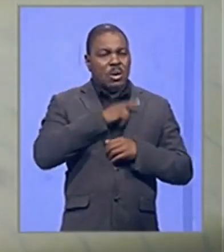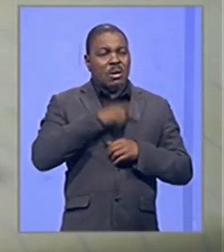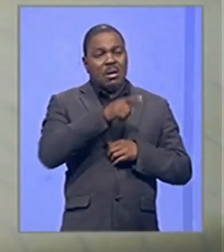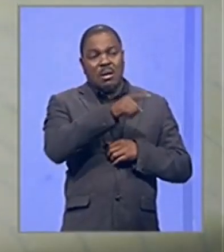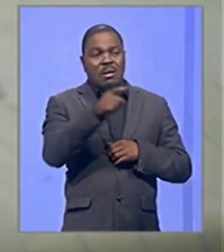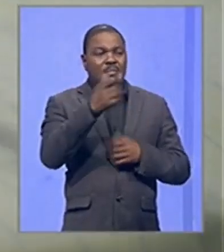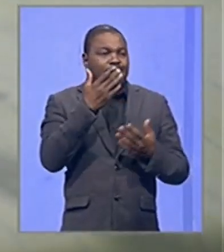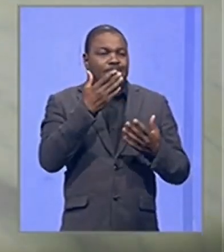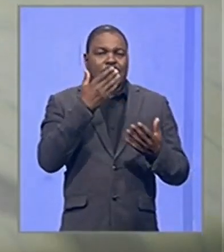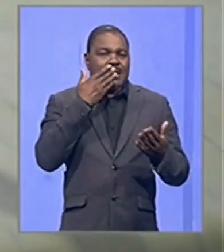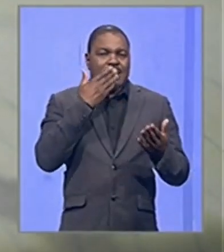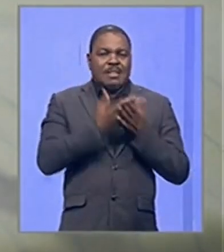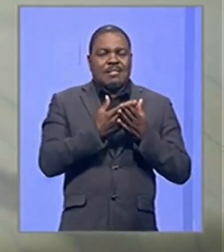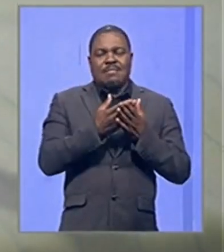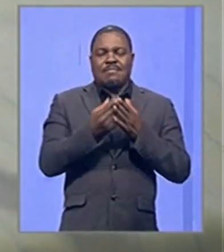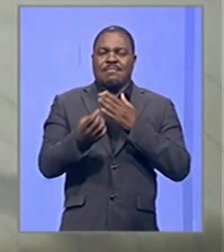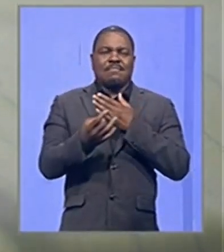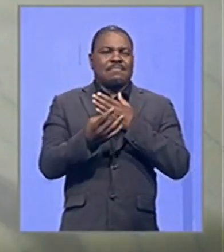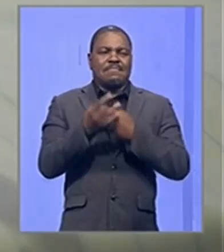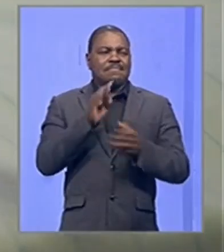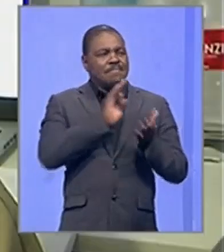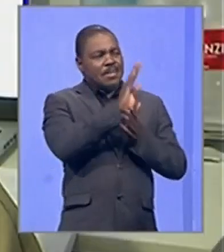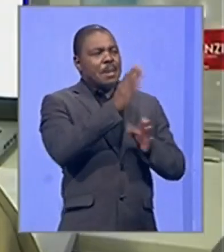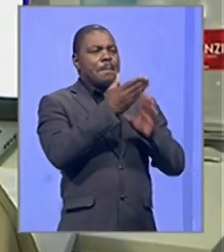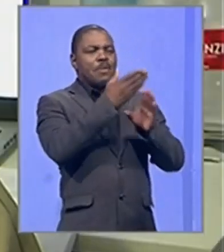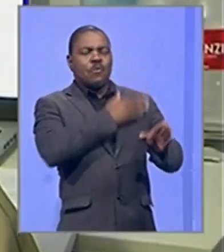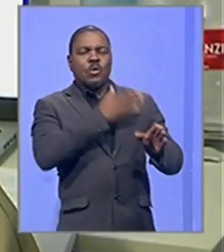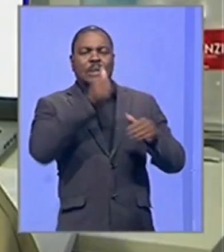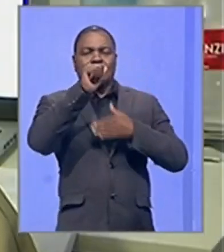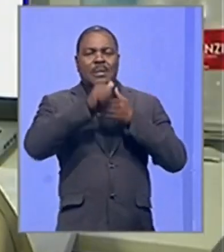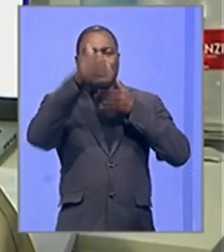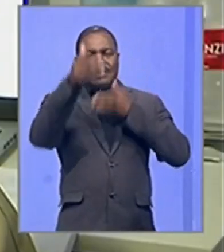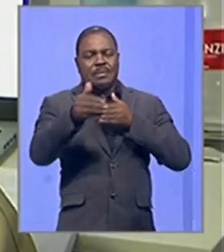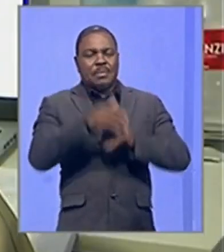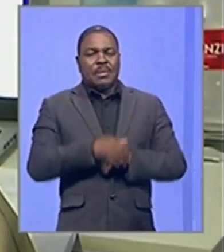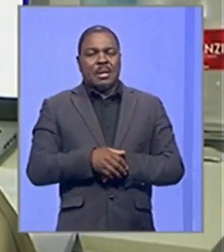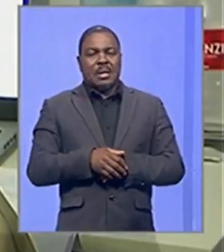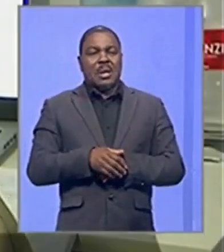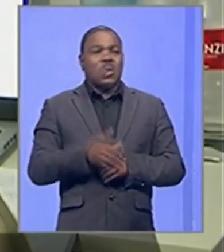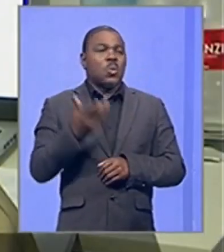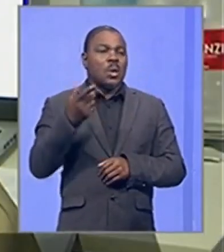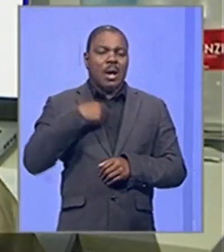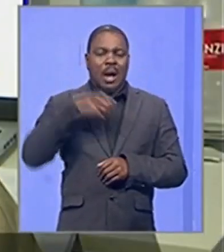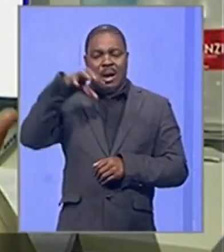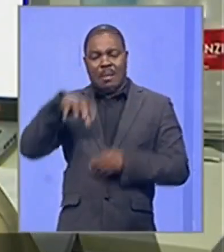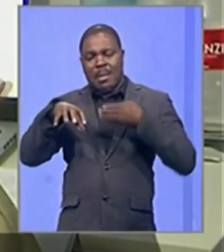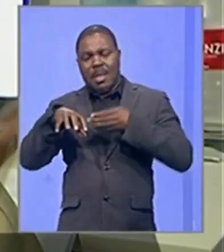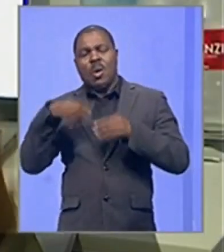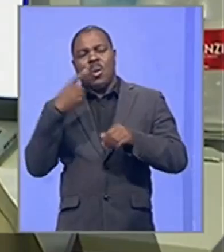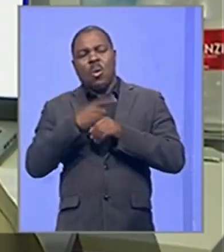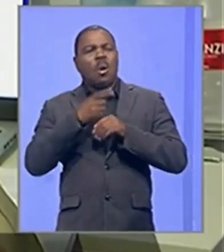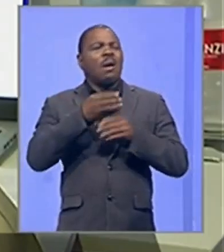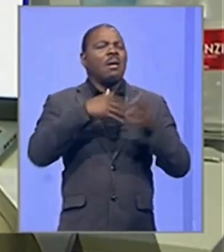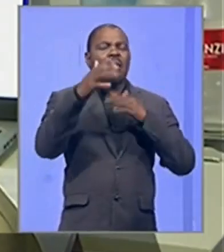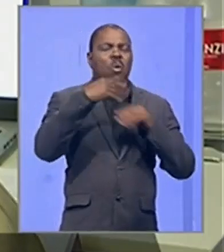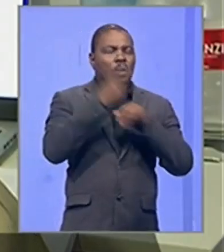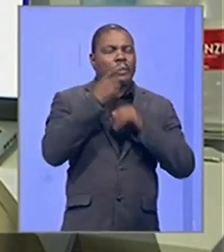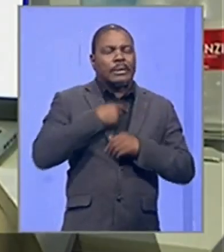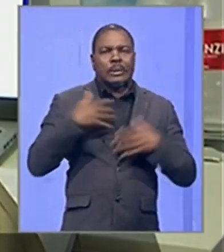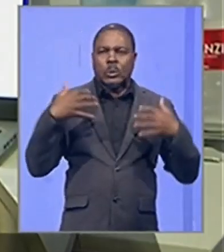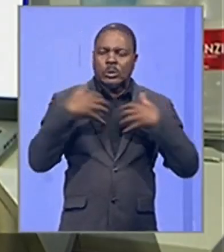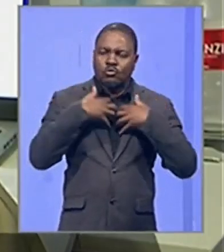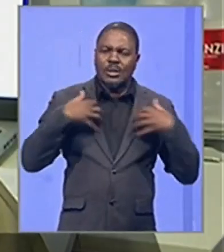ga ge karolo ya mathomo ya setla sa dithuto e ruma. Whether you're at campus, wherever you are, you always have a stress and you keep asking yourself,